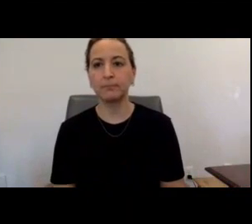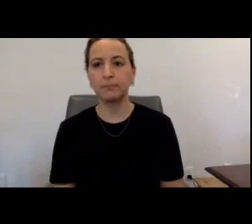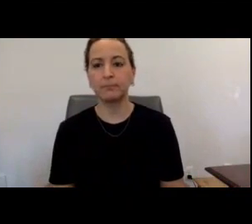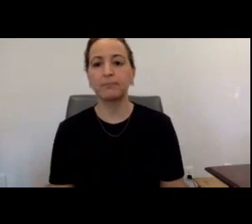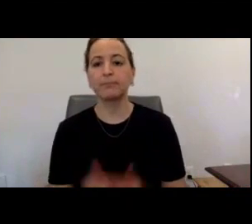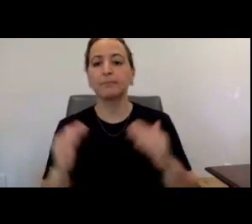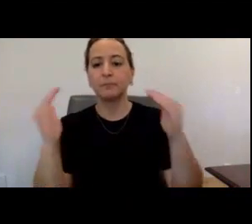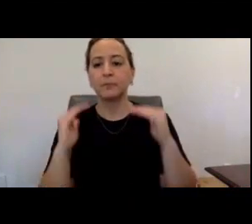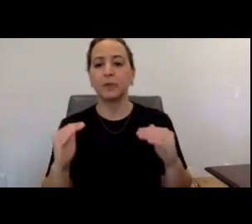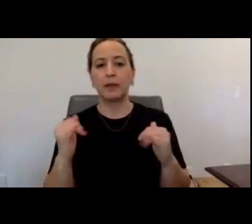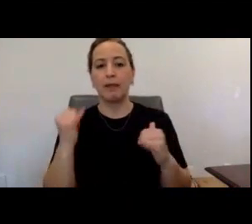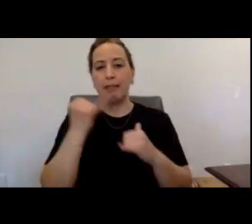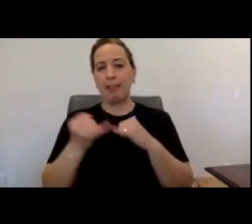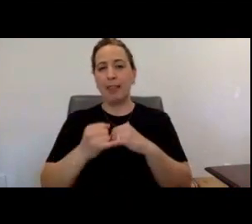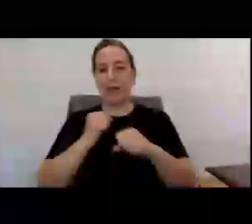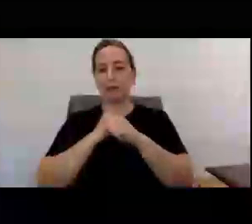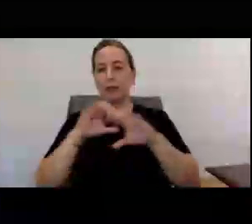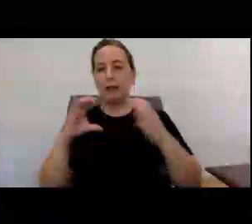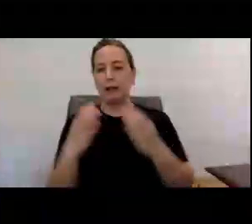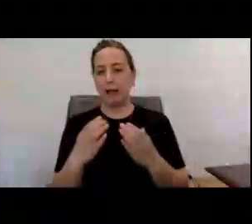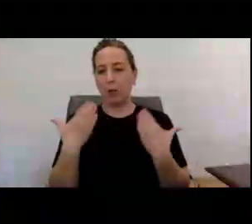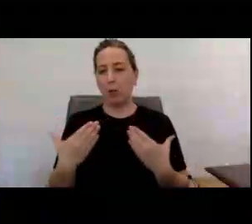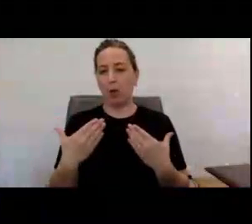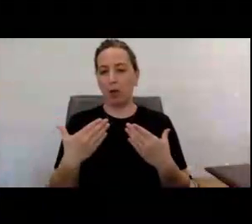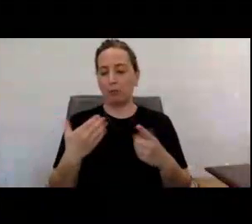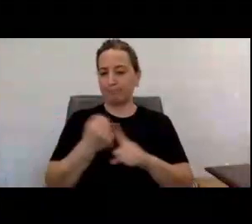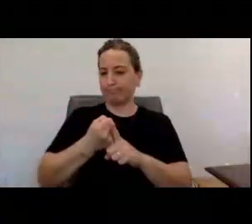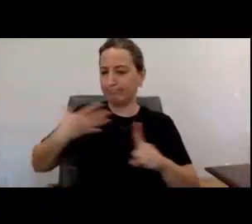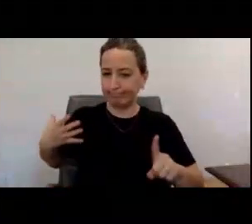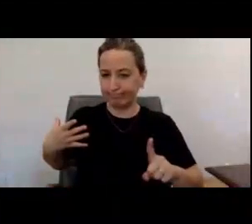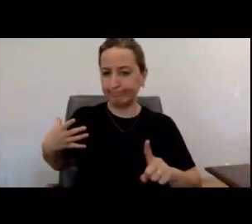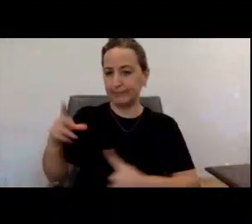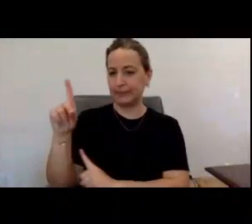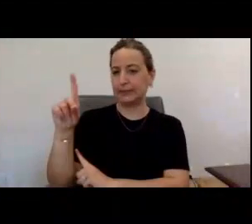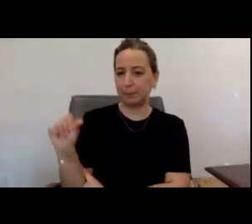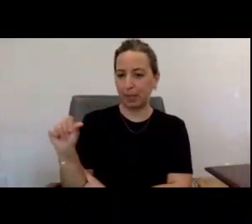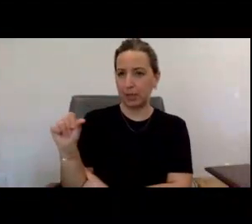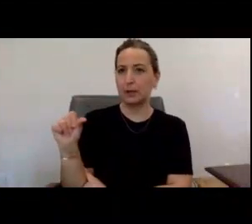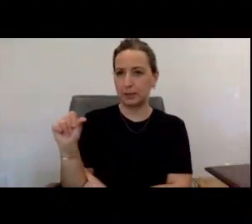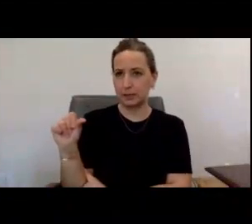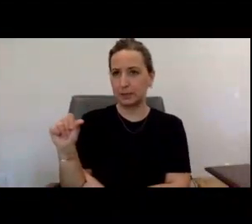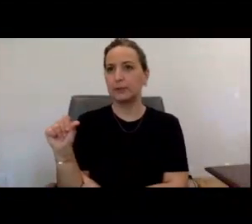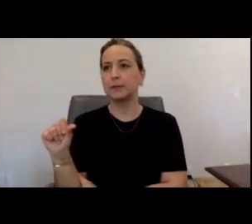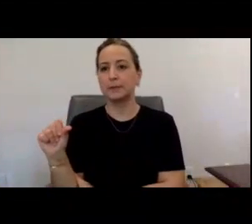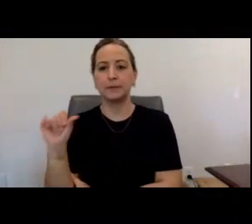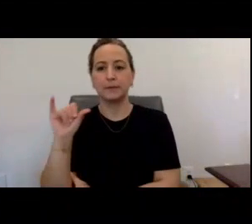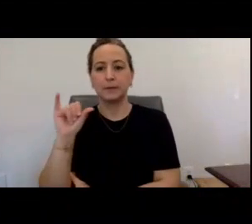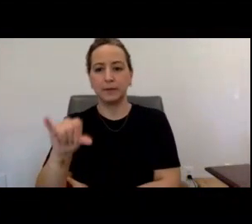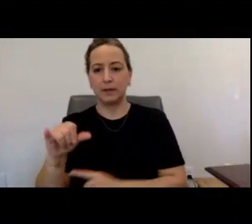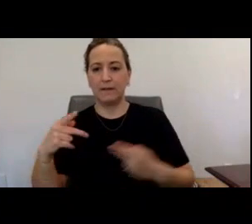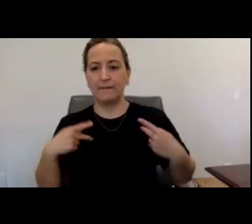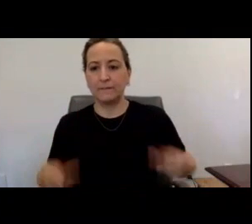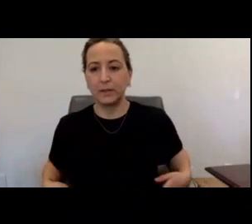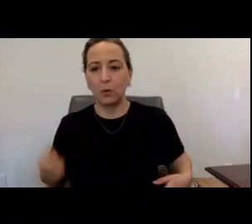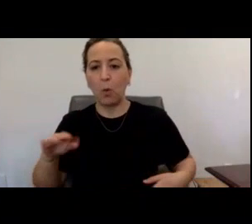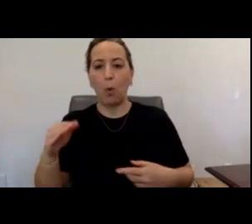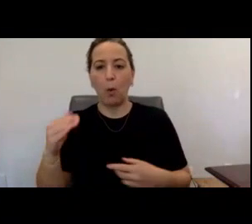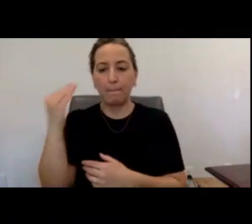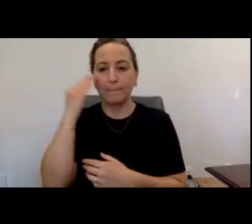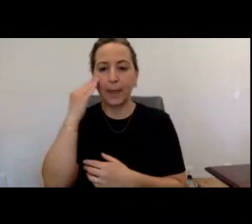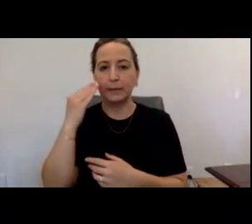And the last protected class that I want to define in more detail is disability. So that's defined as a physical or mental impairment